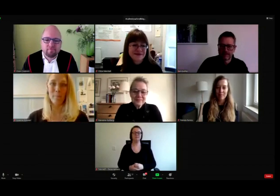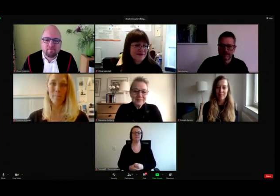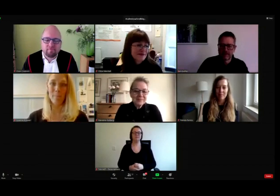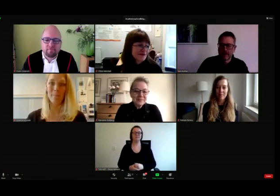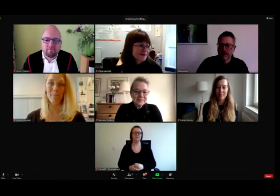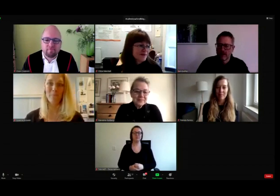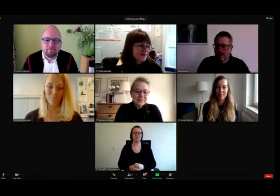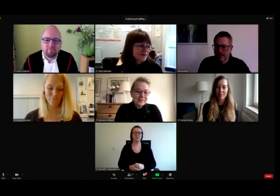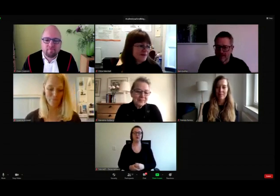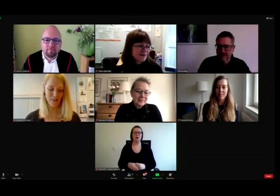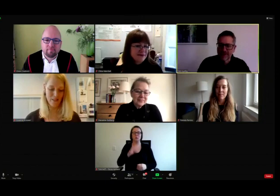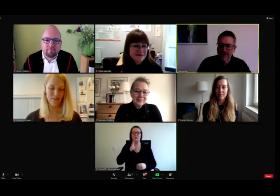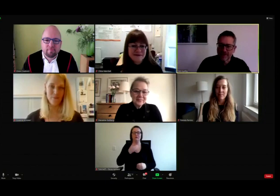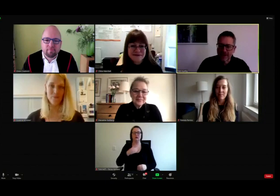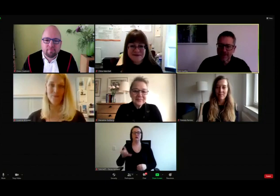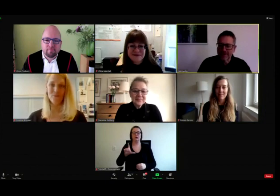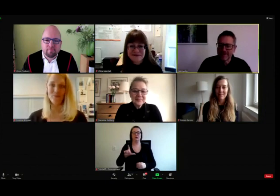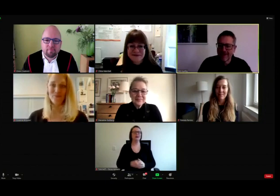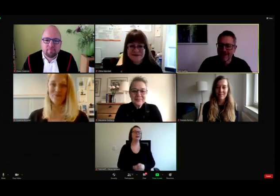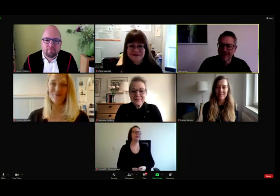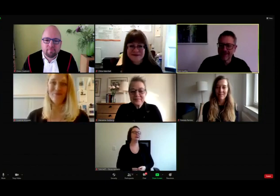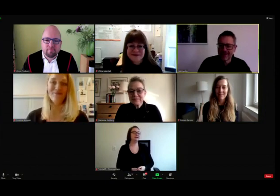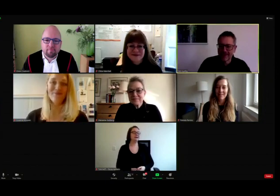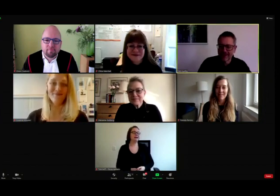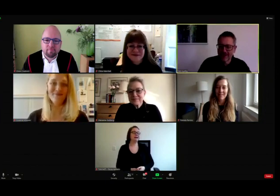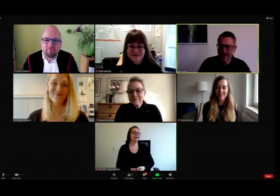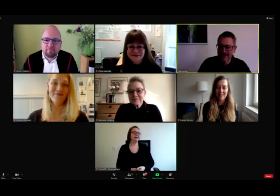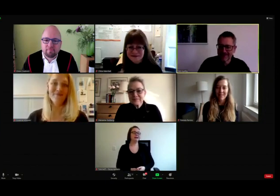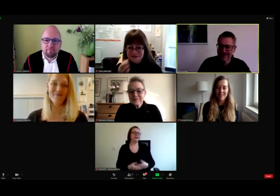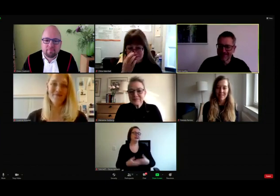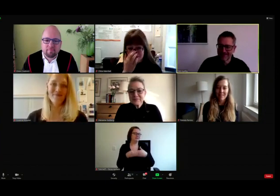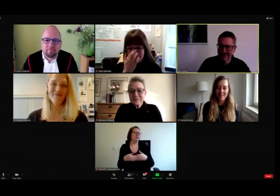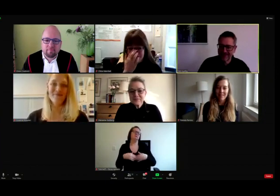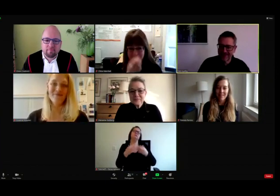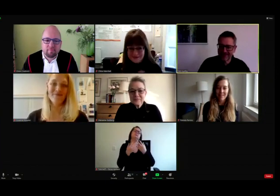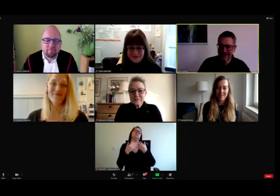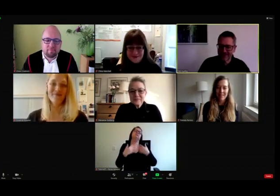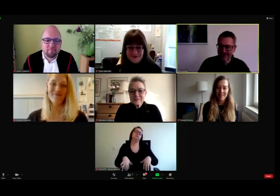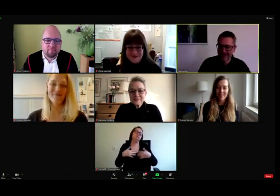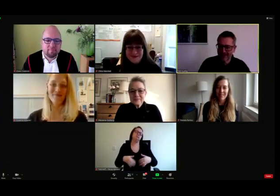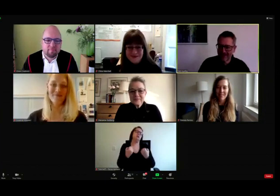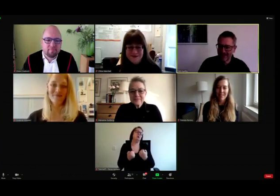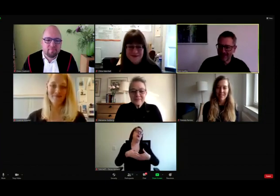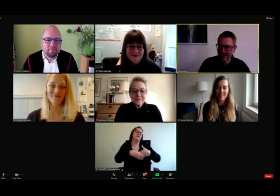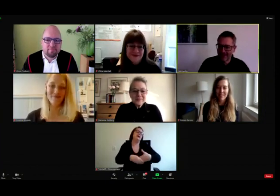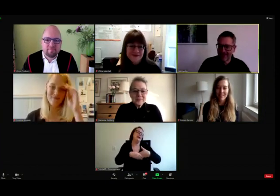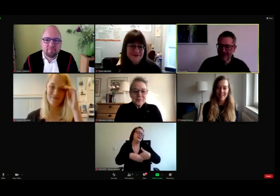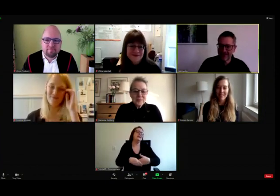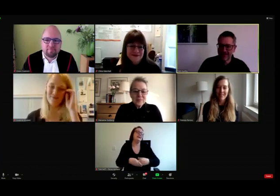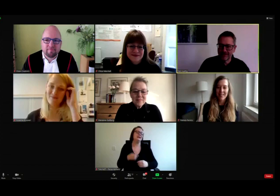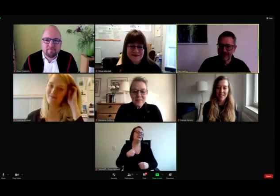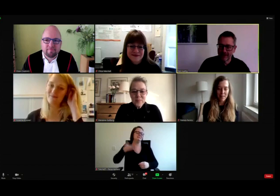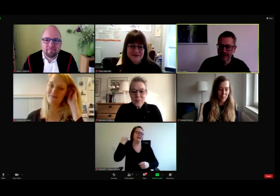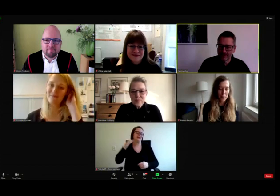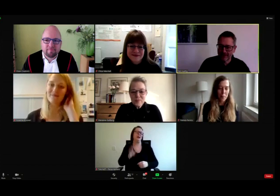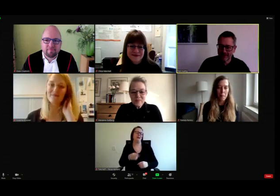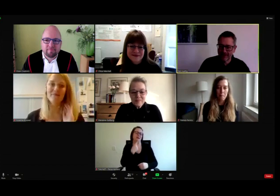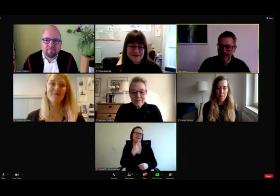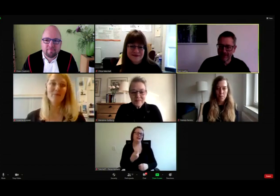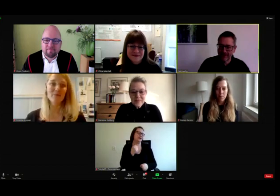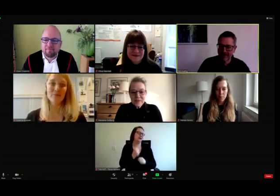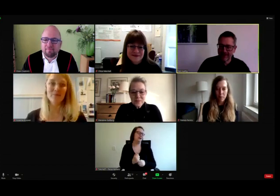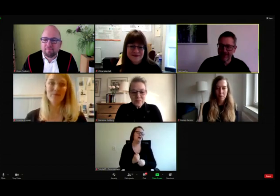Professor Hütti. So dear Francie, many congratulations. As I said already earlier, to